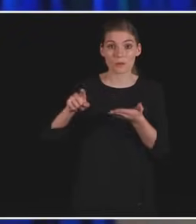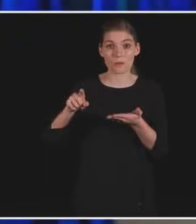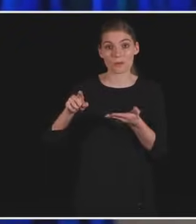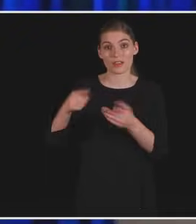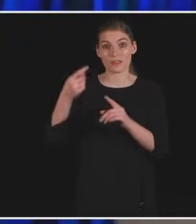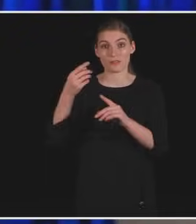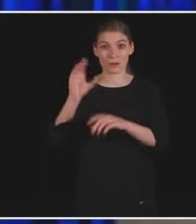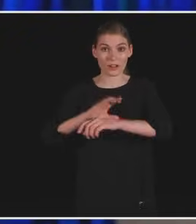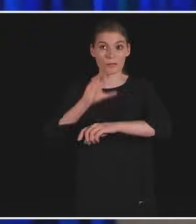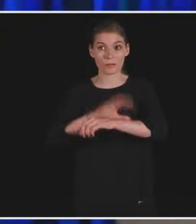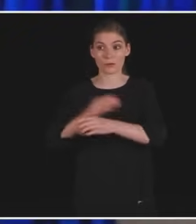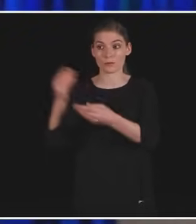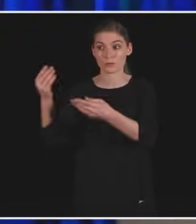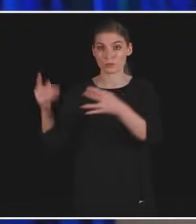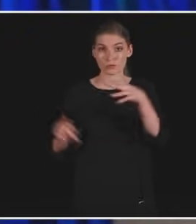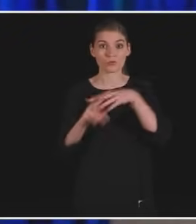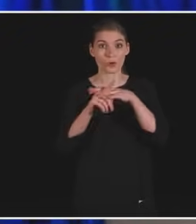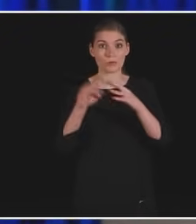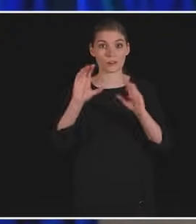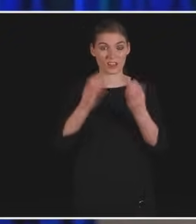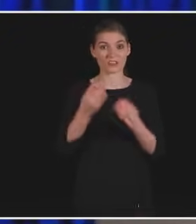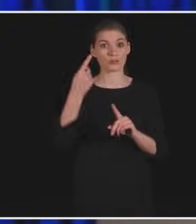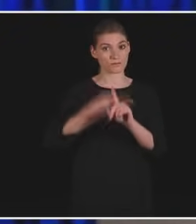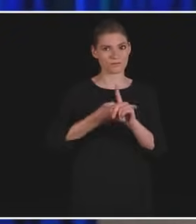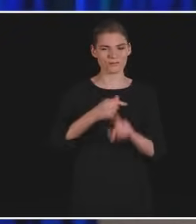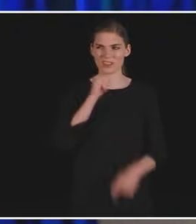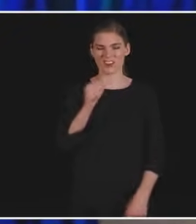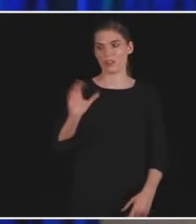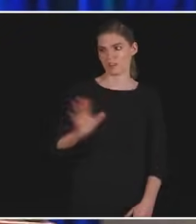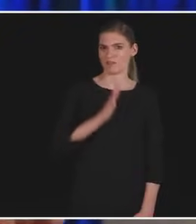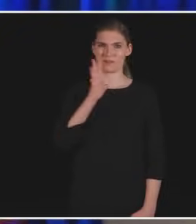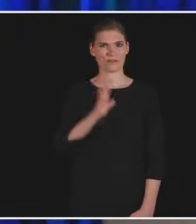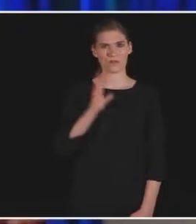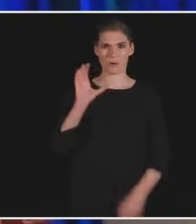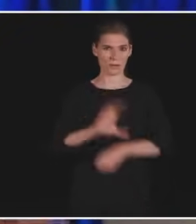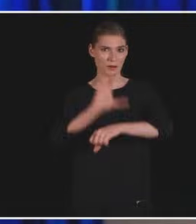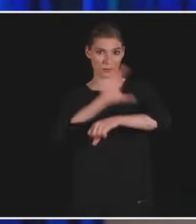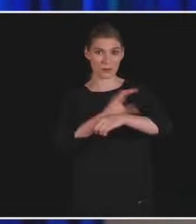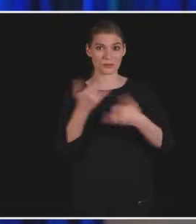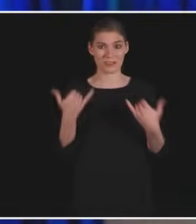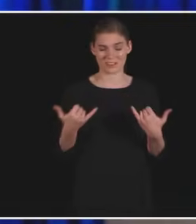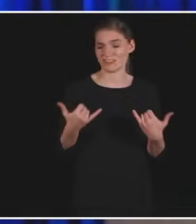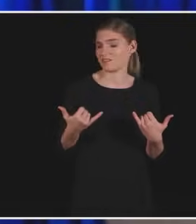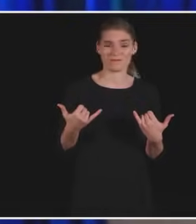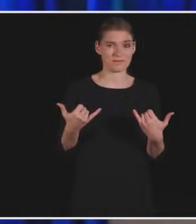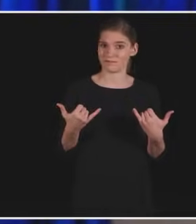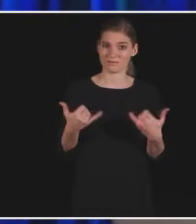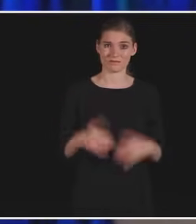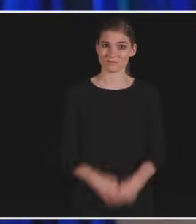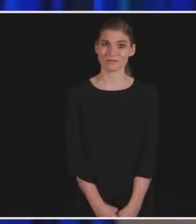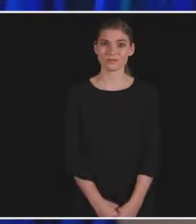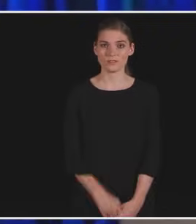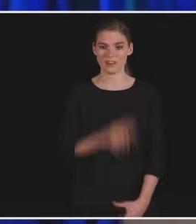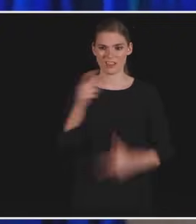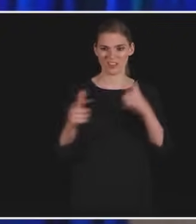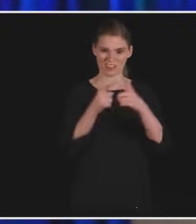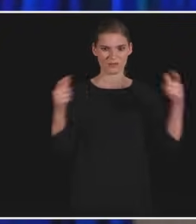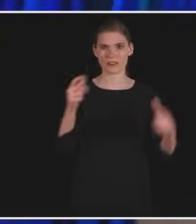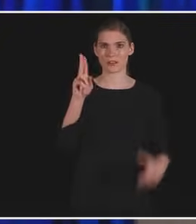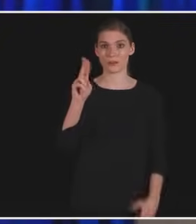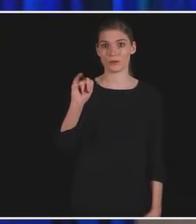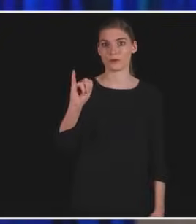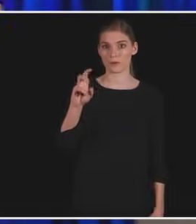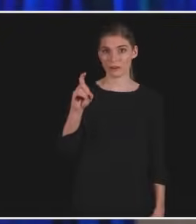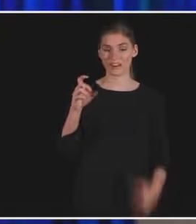brought a computer to their classroom for just 1 month. It wasn't anything like the fancy MacBooks or Dells that we have now,